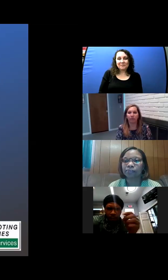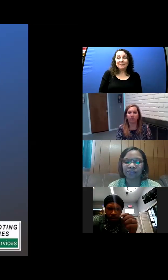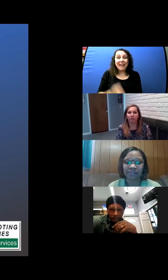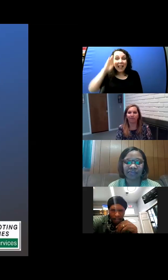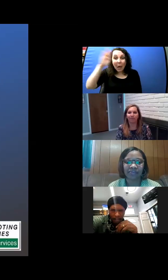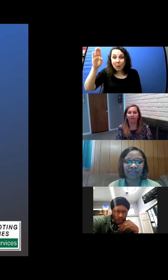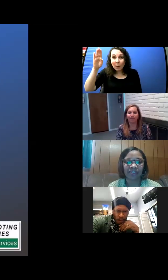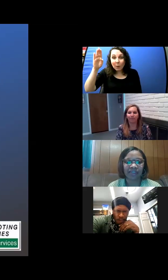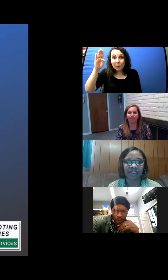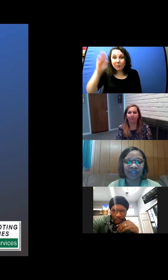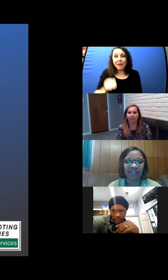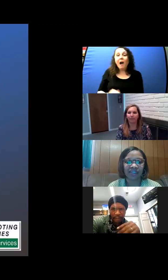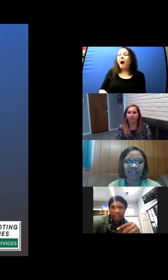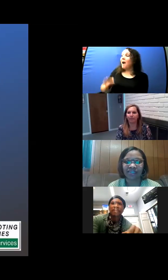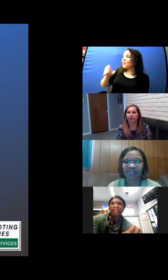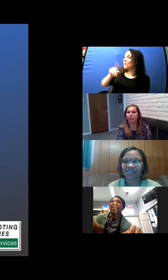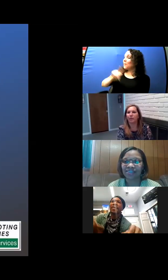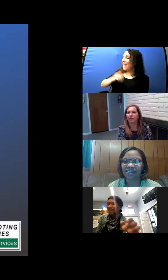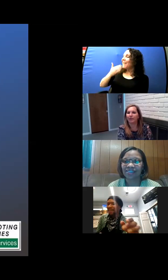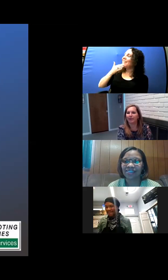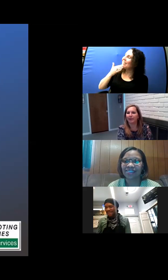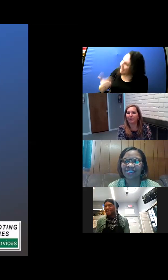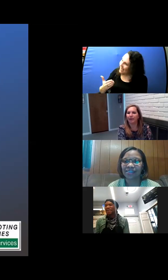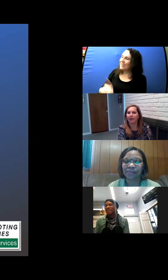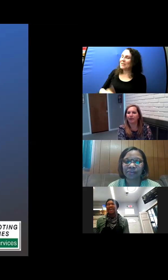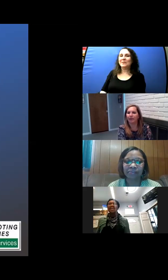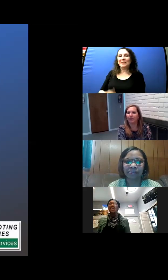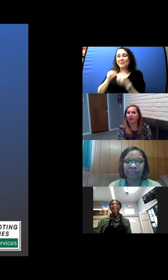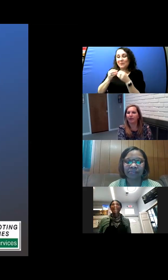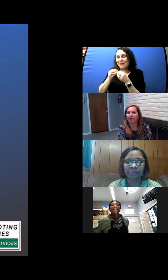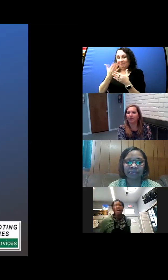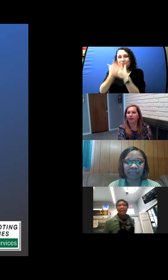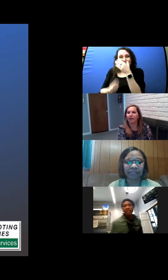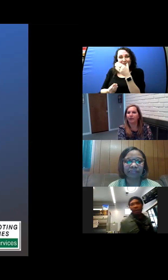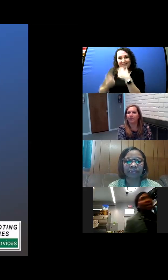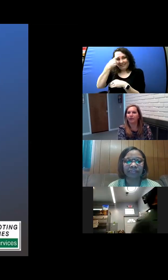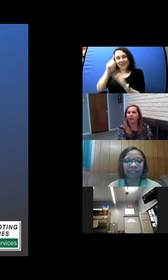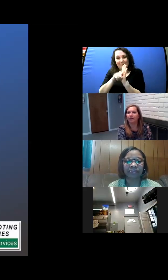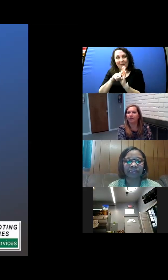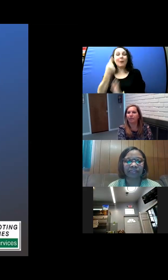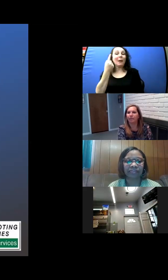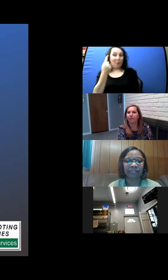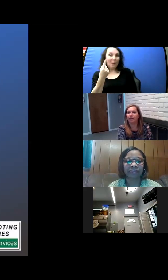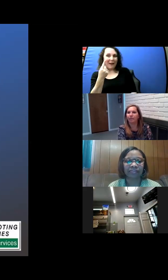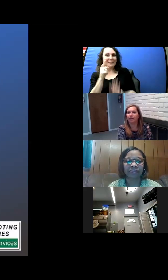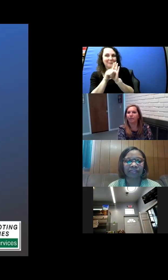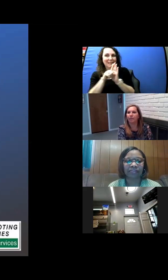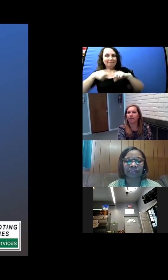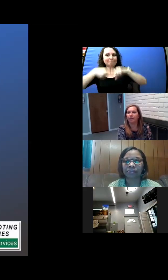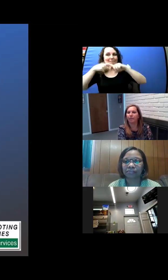Hello? Oh, you're back. Thank you, Mr. Hughes. We lost you for a minute. All right, give me 1 second.